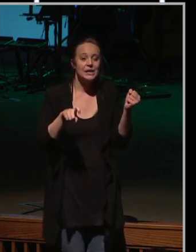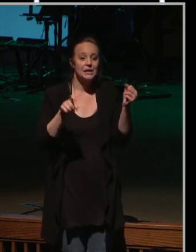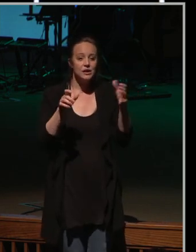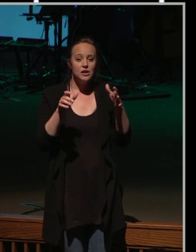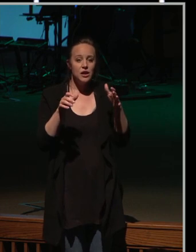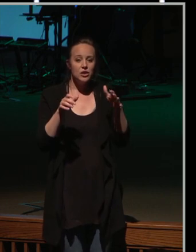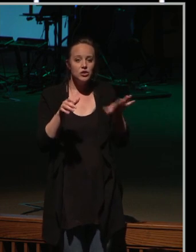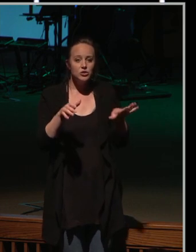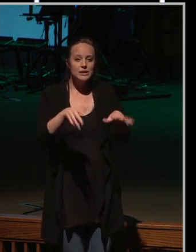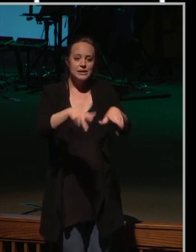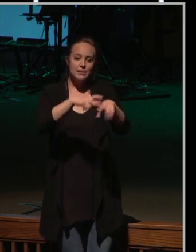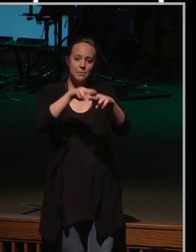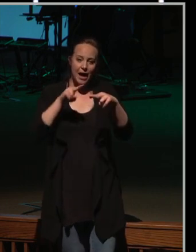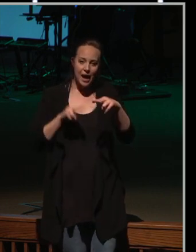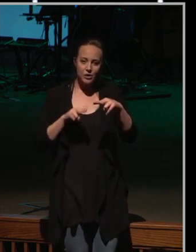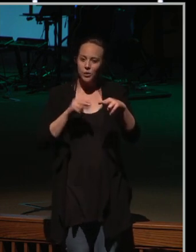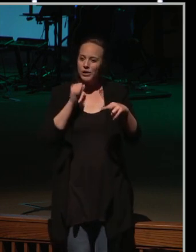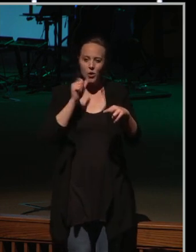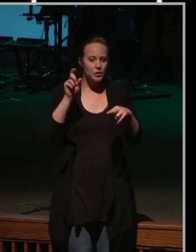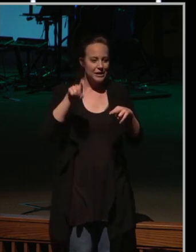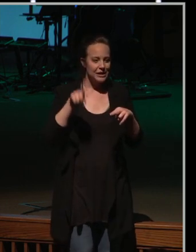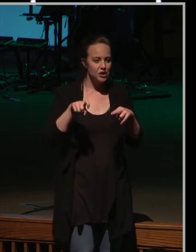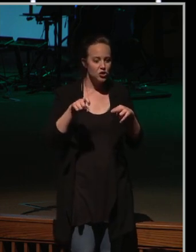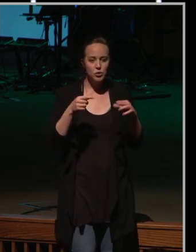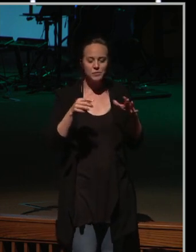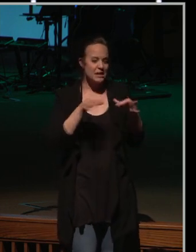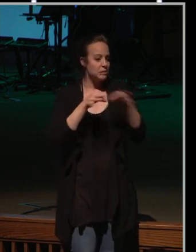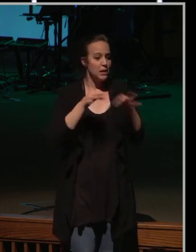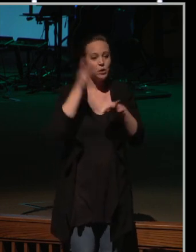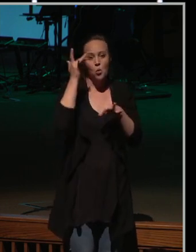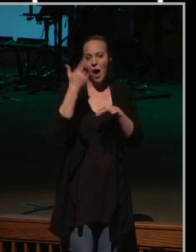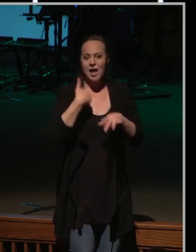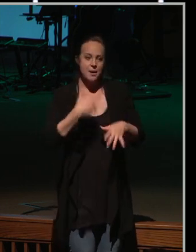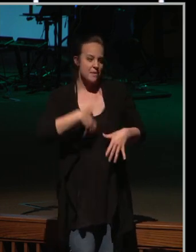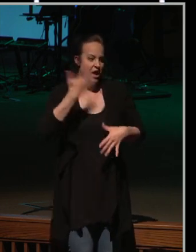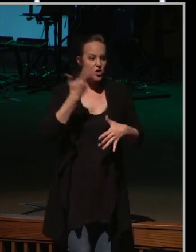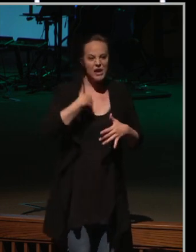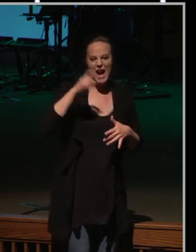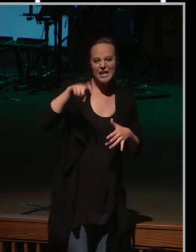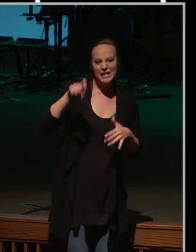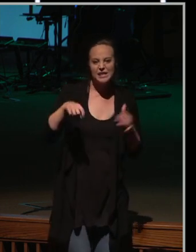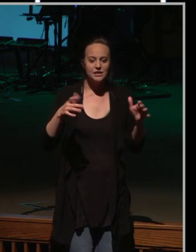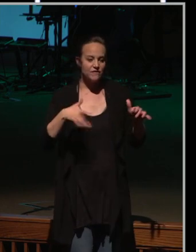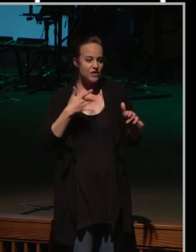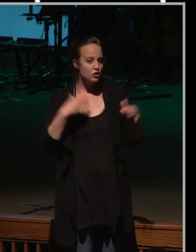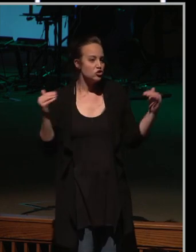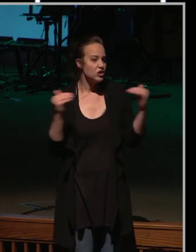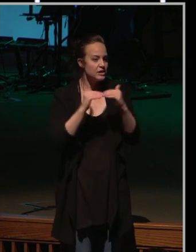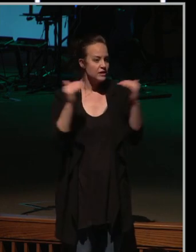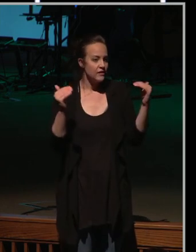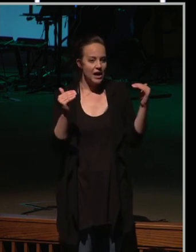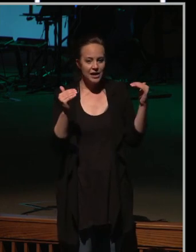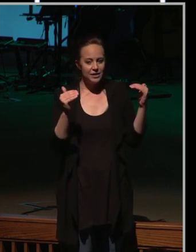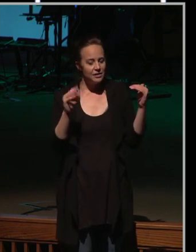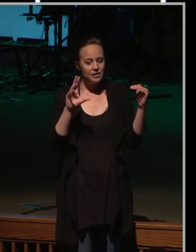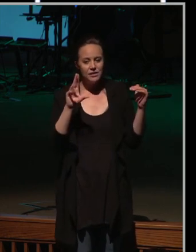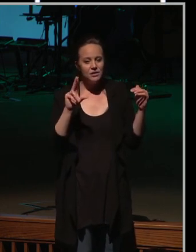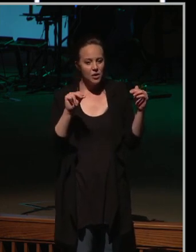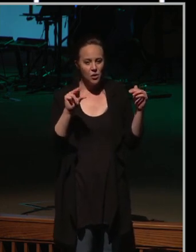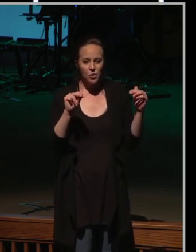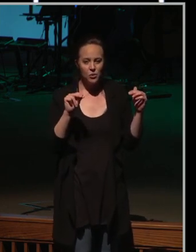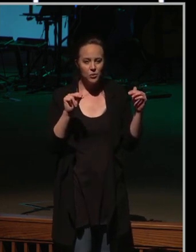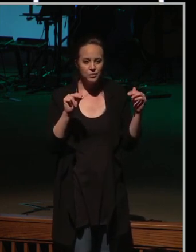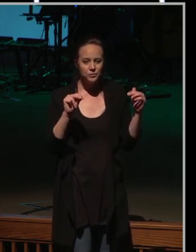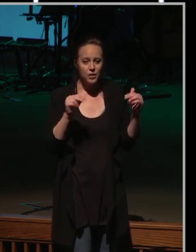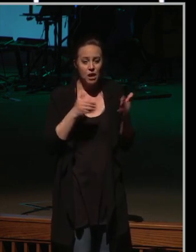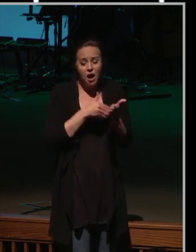we're not forgiving somebody. Again, we live in such a contentious culture, and as Christians, way too often we get pulled into it. Way